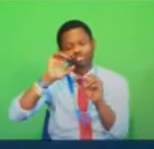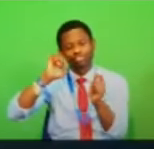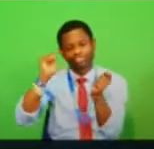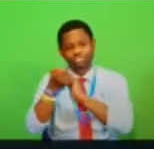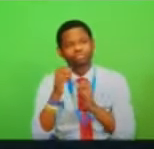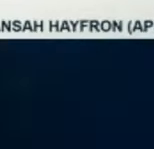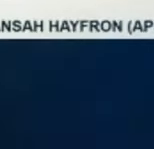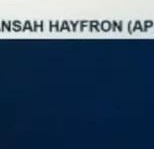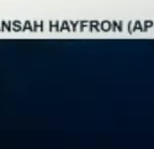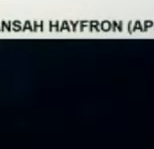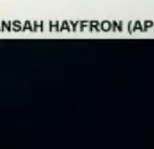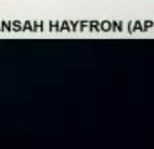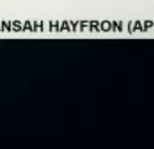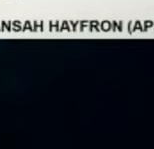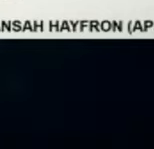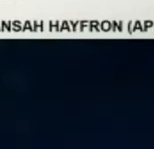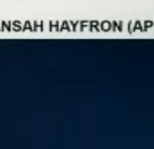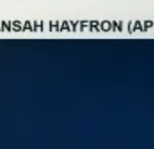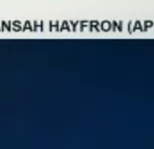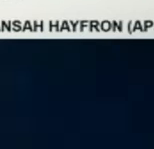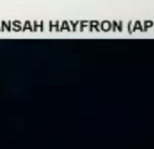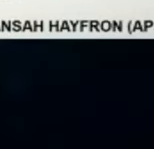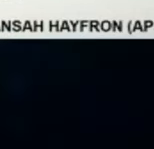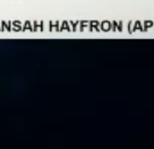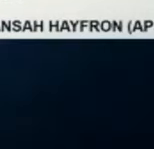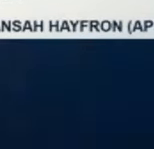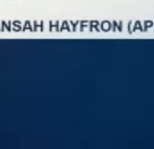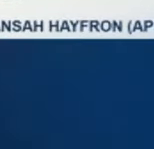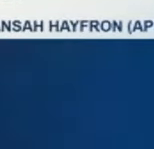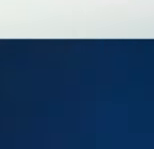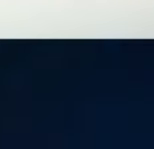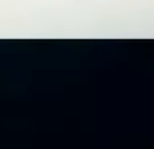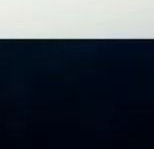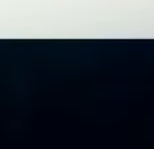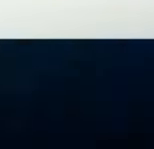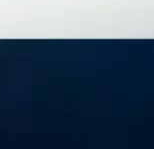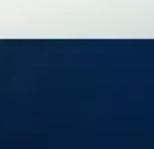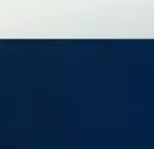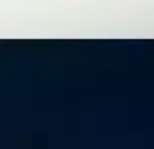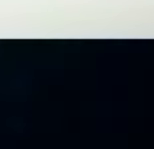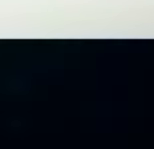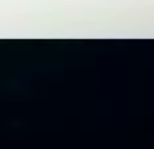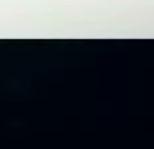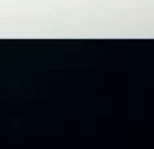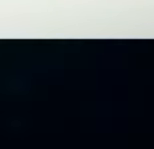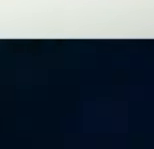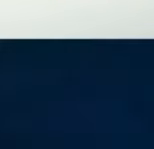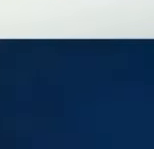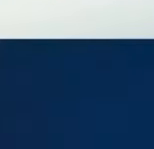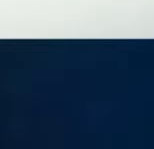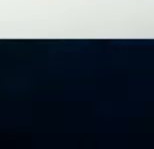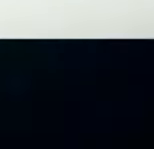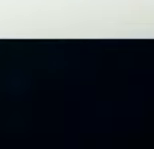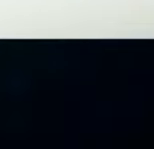There are some books that I wanted to recommend to you. You can show that slide, and then those who are interested can look at